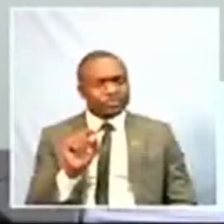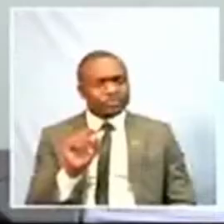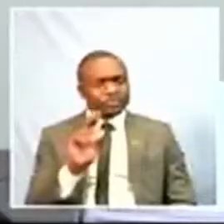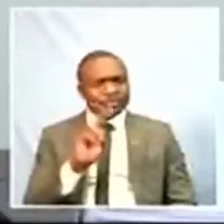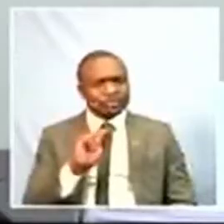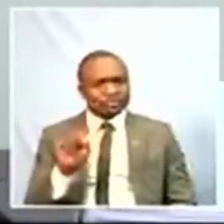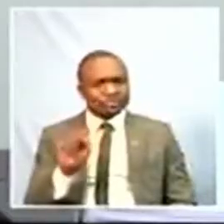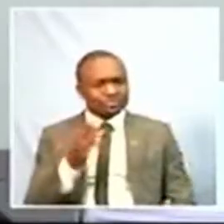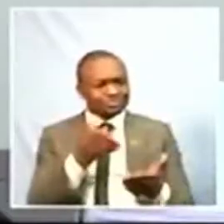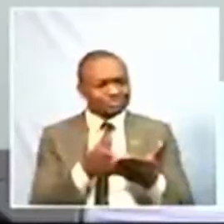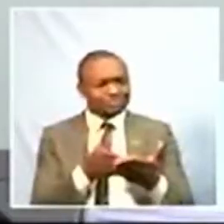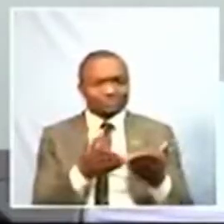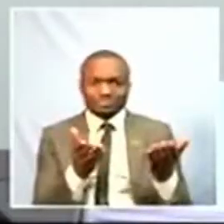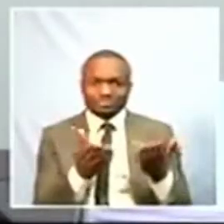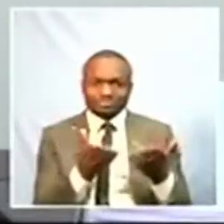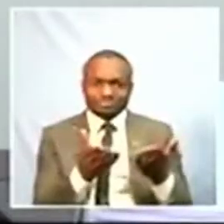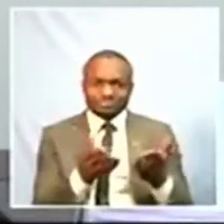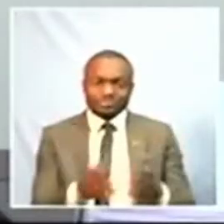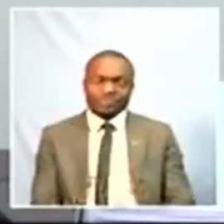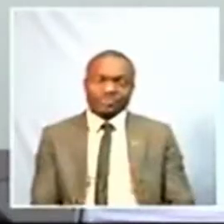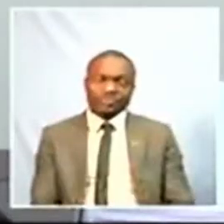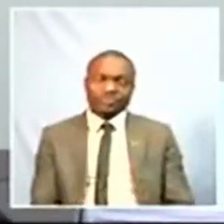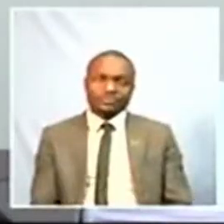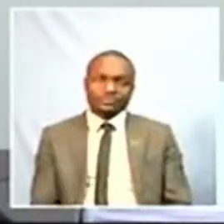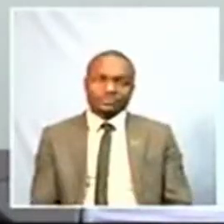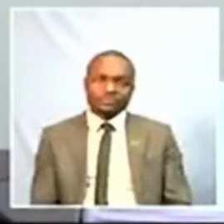22, there is nothing.